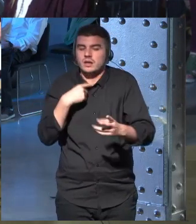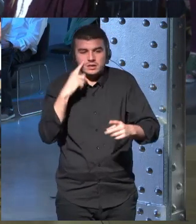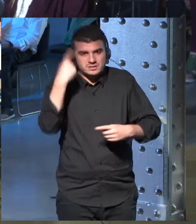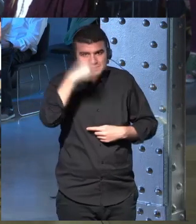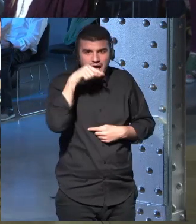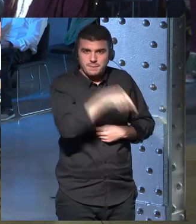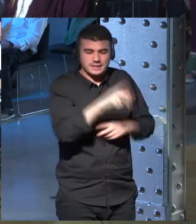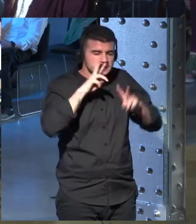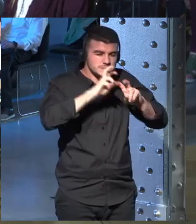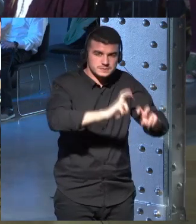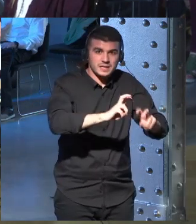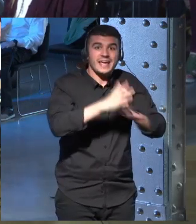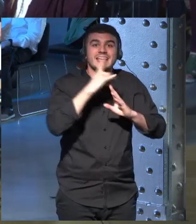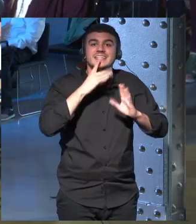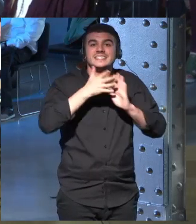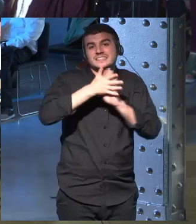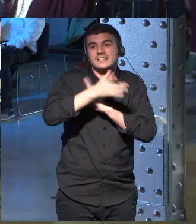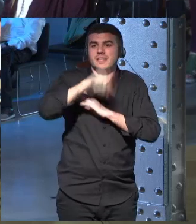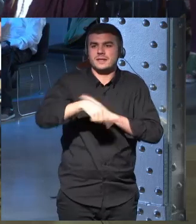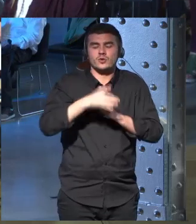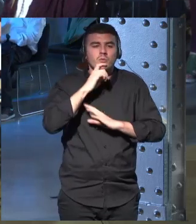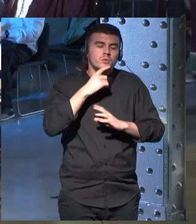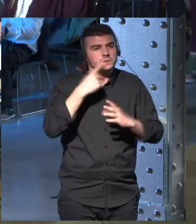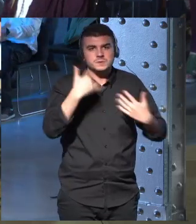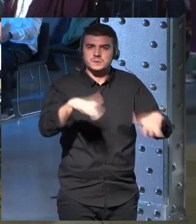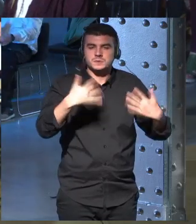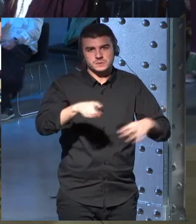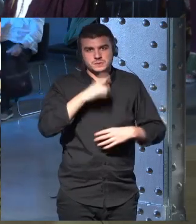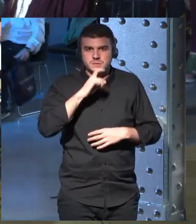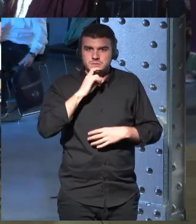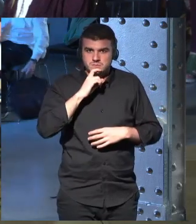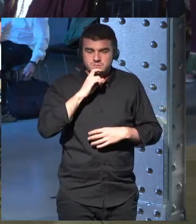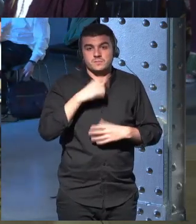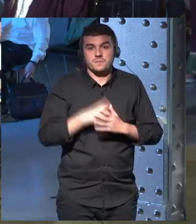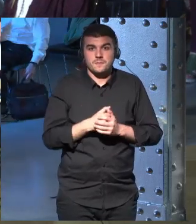is very controversial. Many linguists are dismissive of it. They say